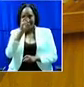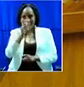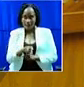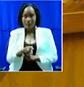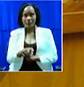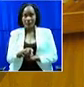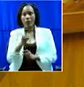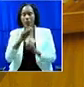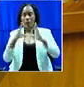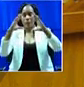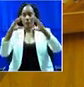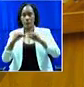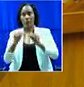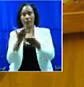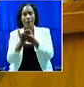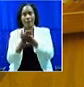than 1,000 a day.